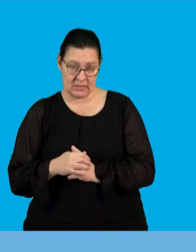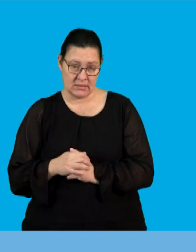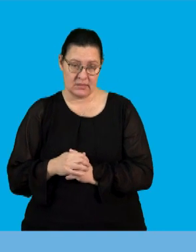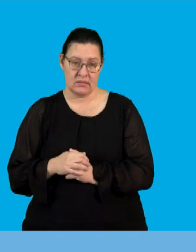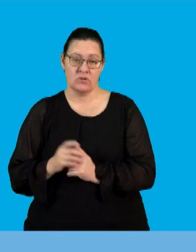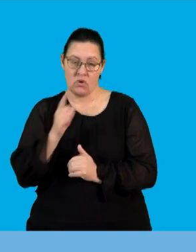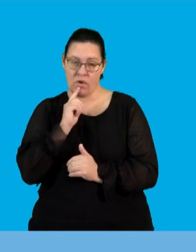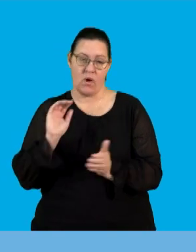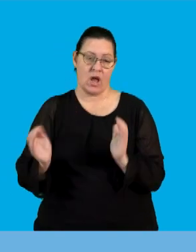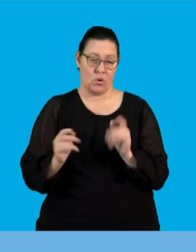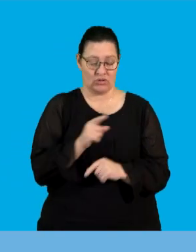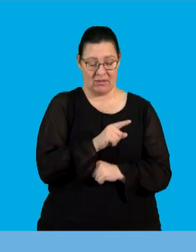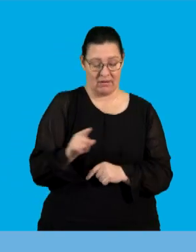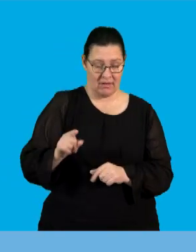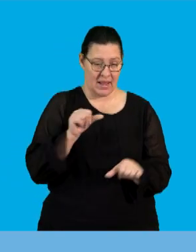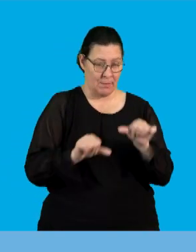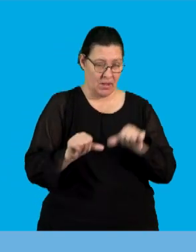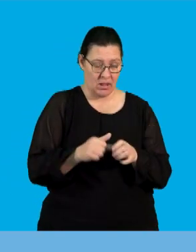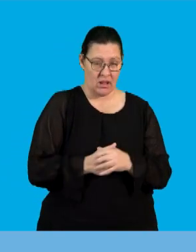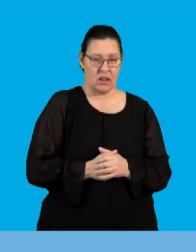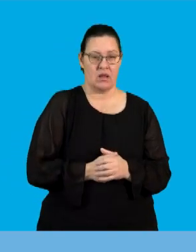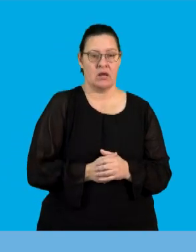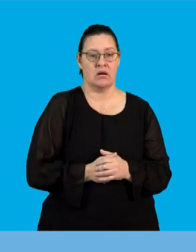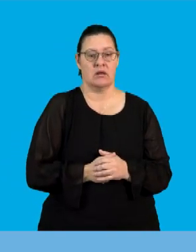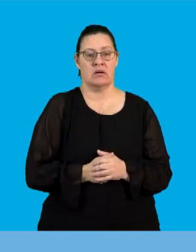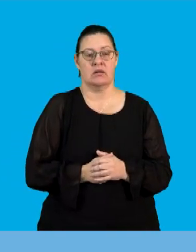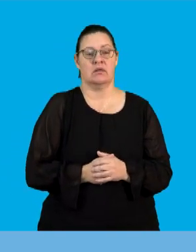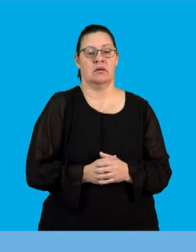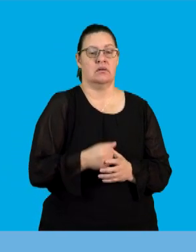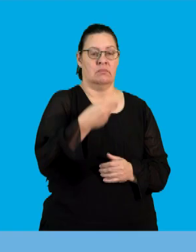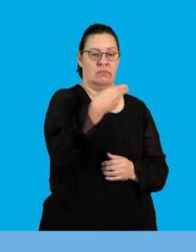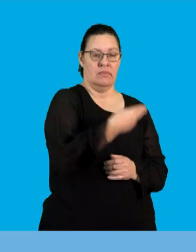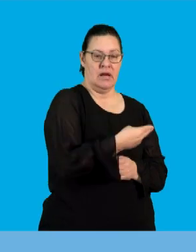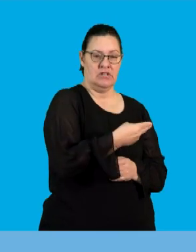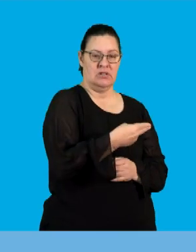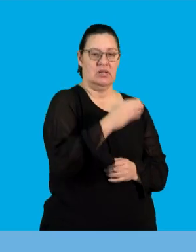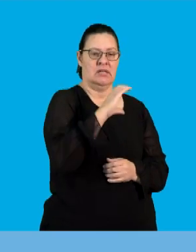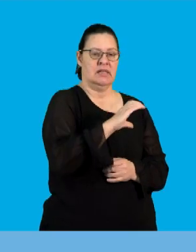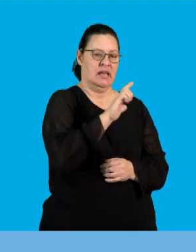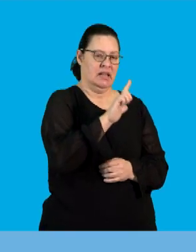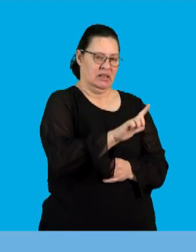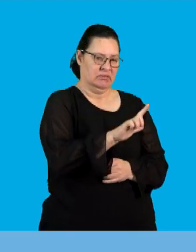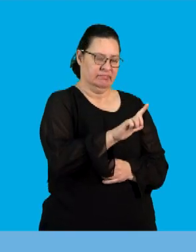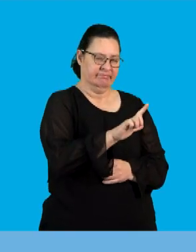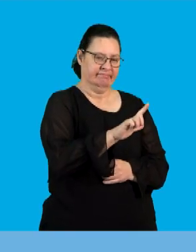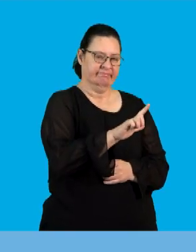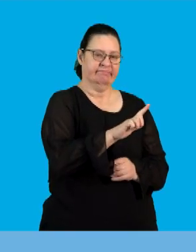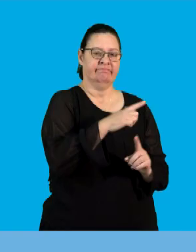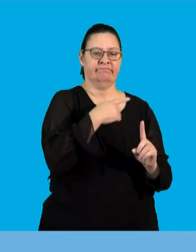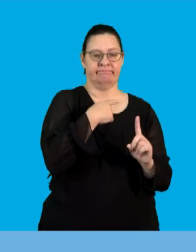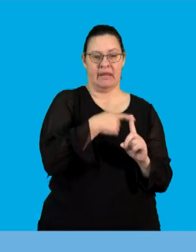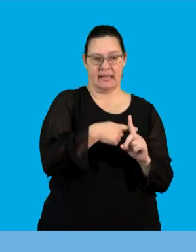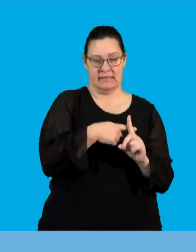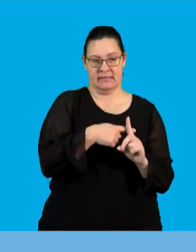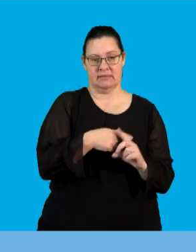of now an equation, a chemical equation, hydrochloric acid has a chemical formula, which